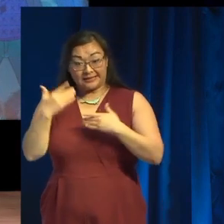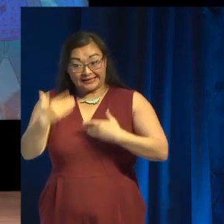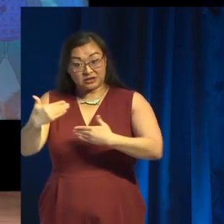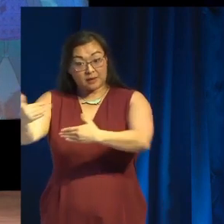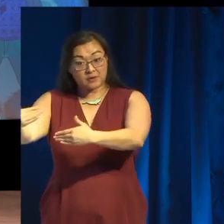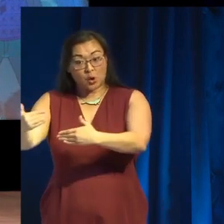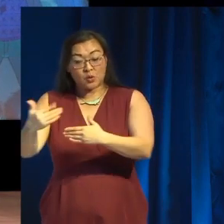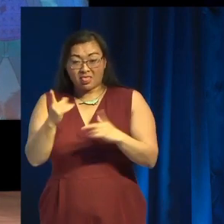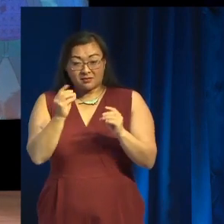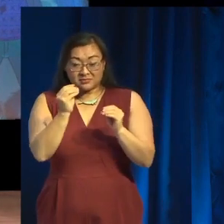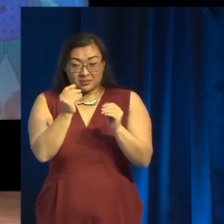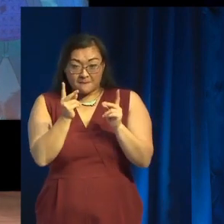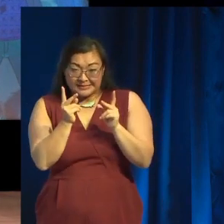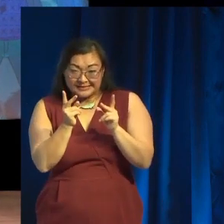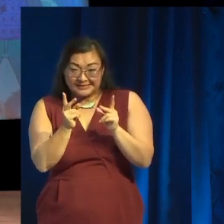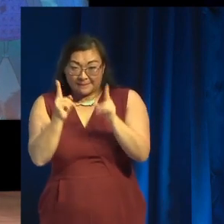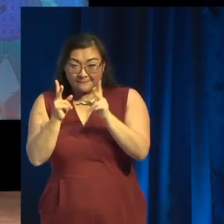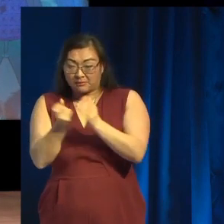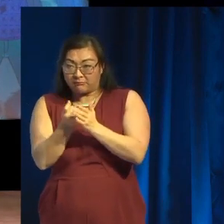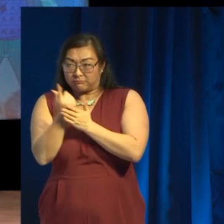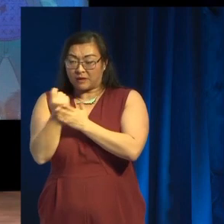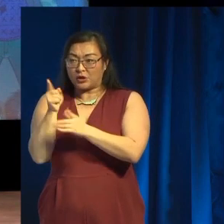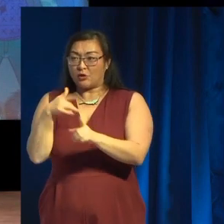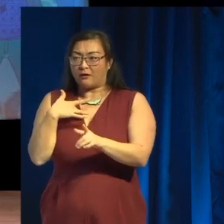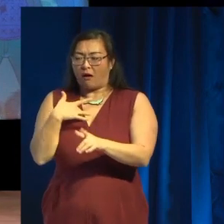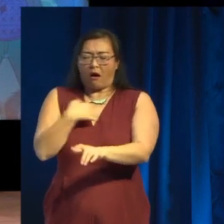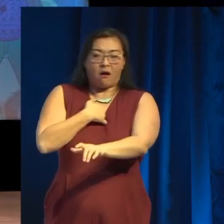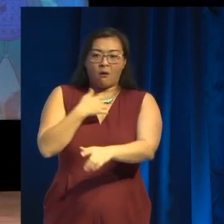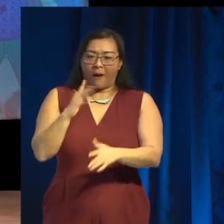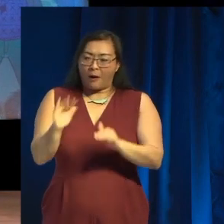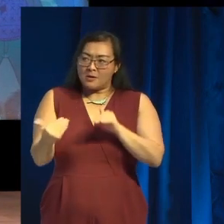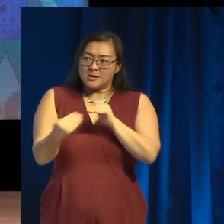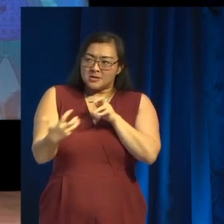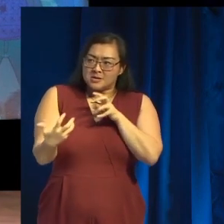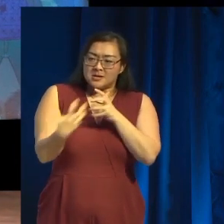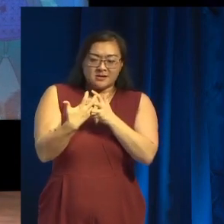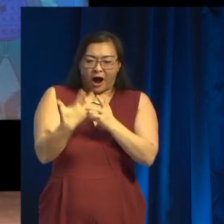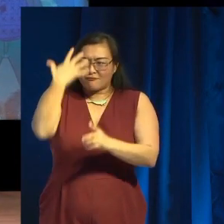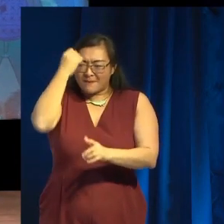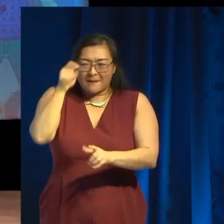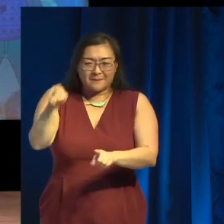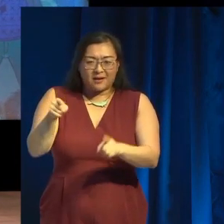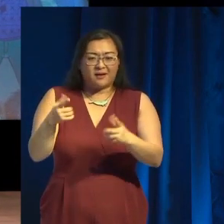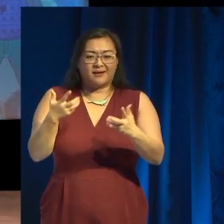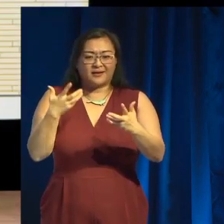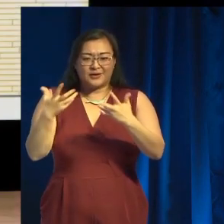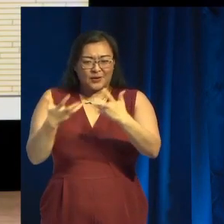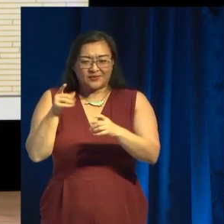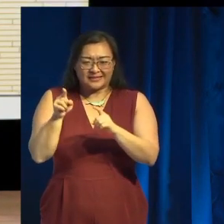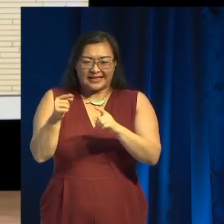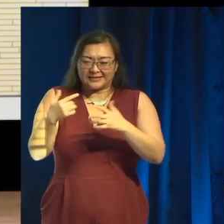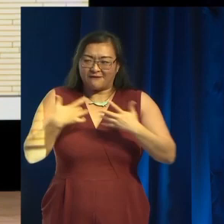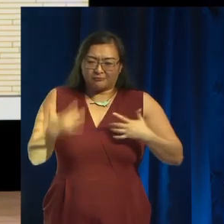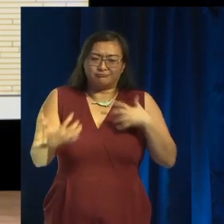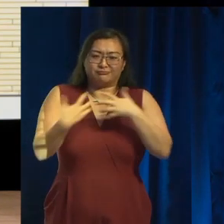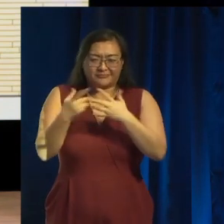hit the ground, you know, and you can remember them way past you finish watching. And the second example